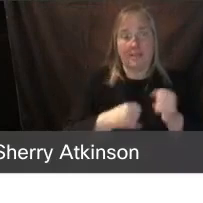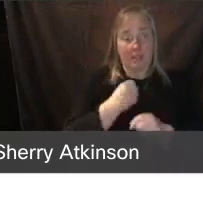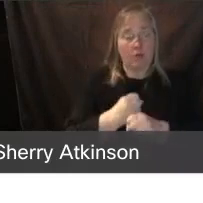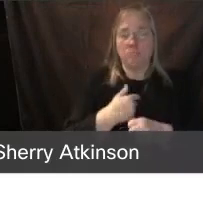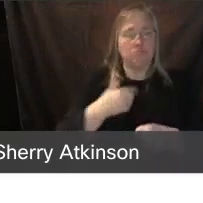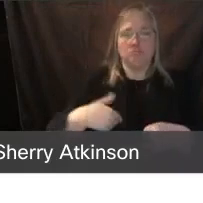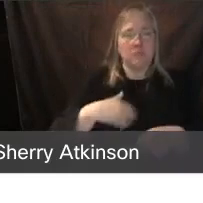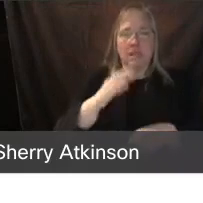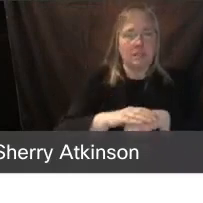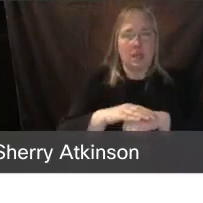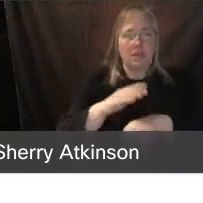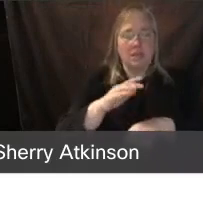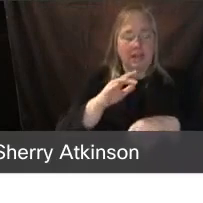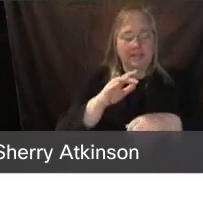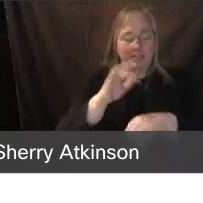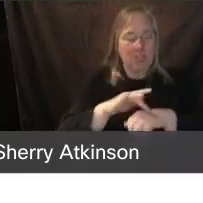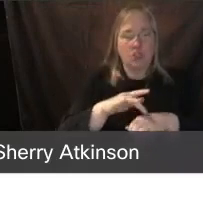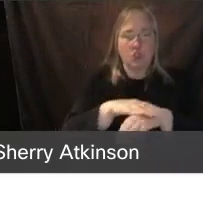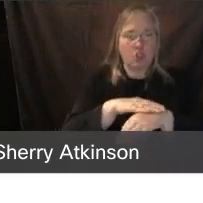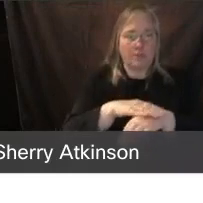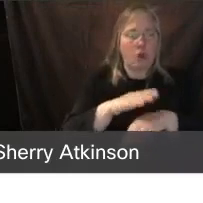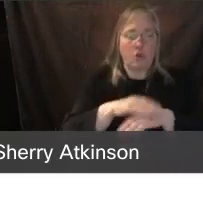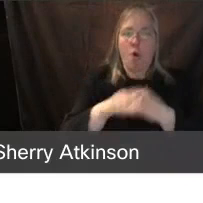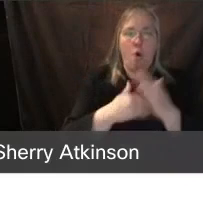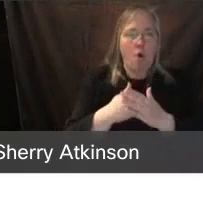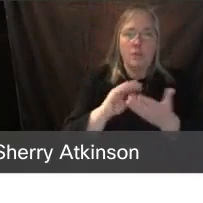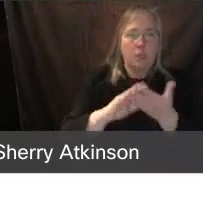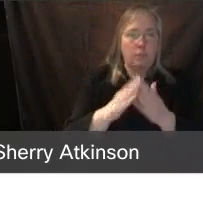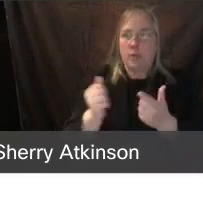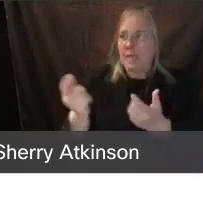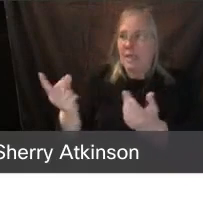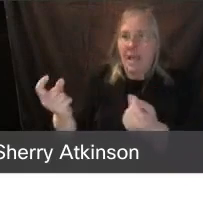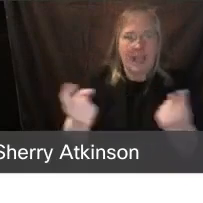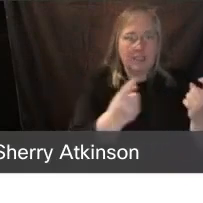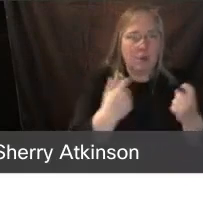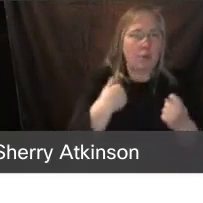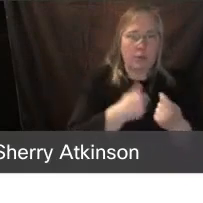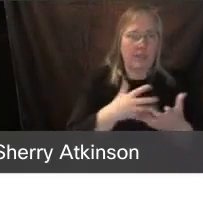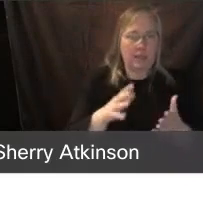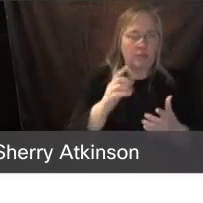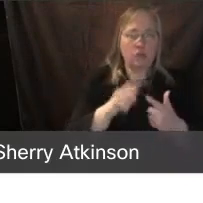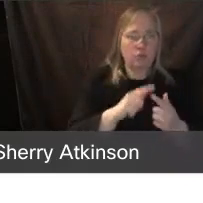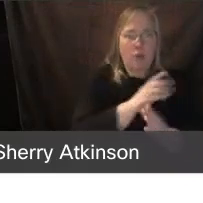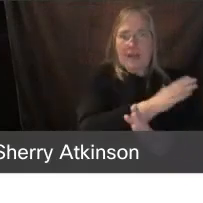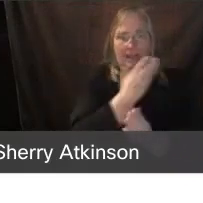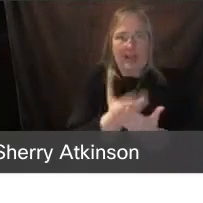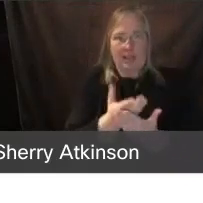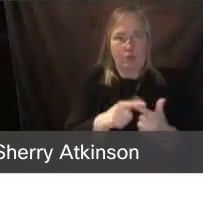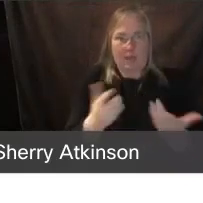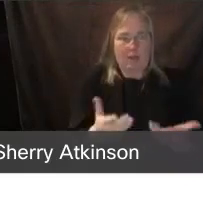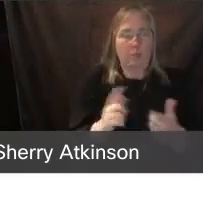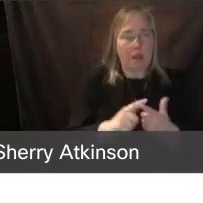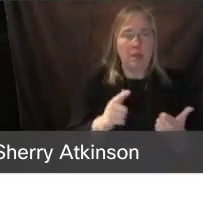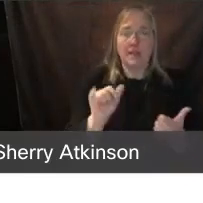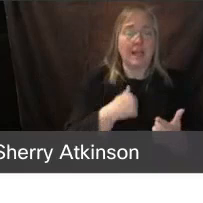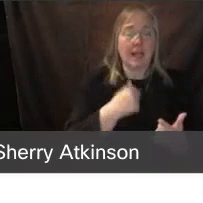on all the community engagement we did to get to this point, because just for lack of time today. But again, I'm more than happy to come back